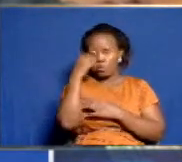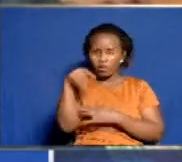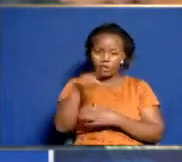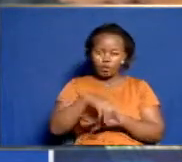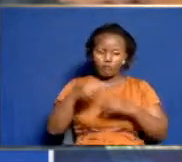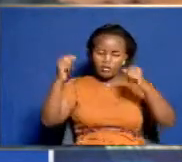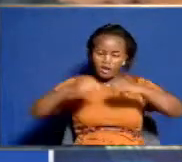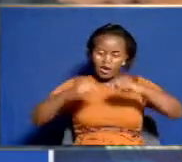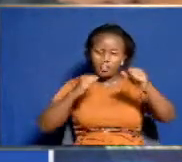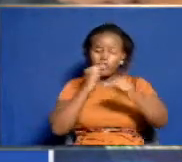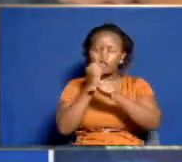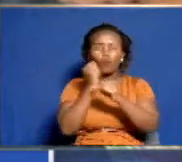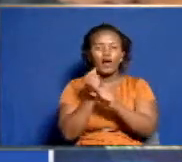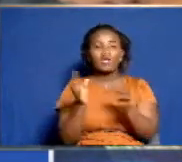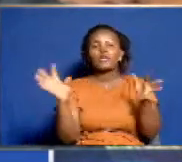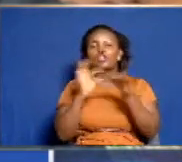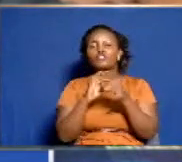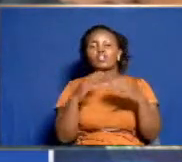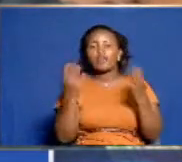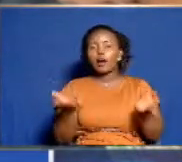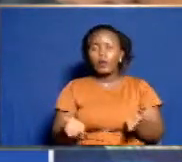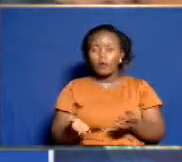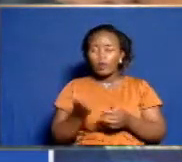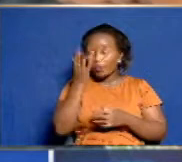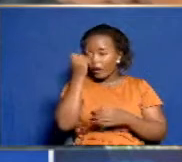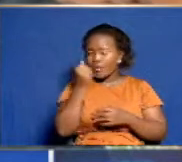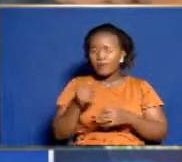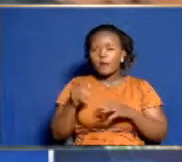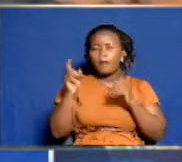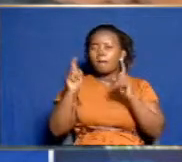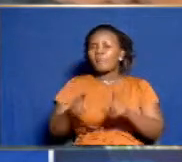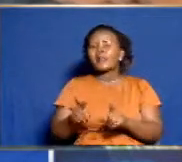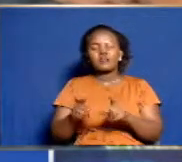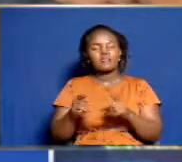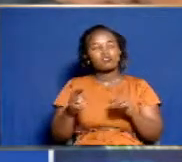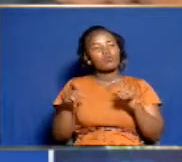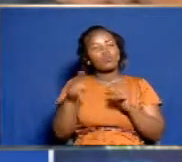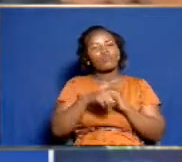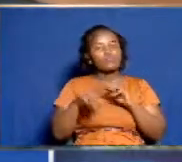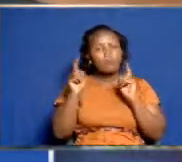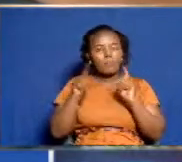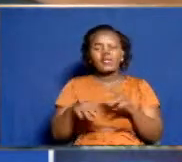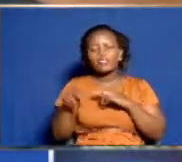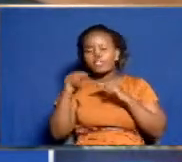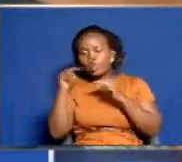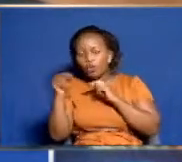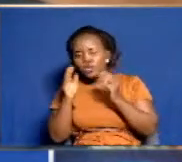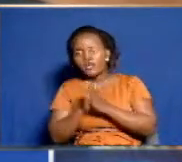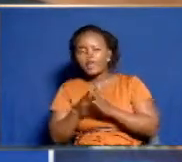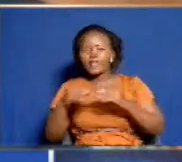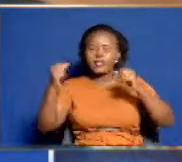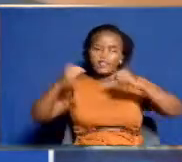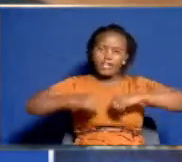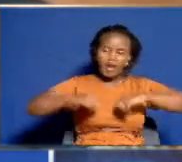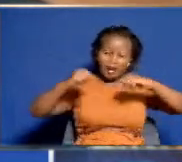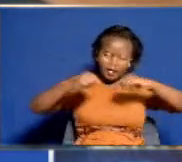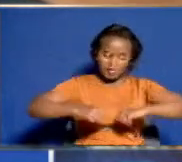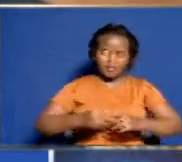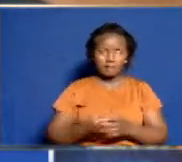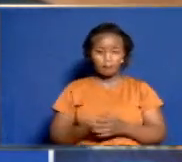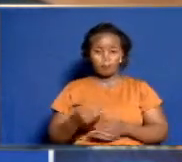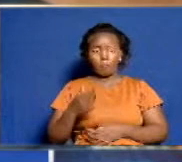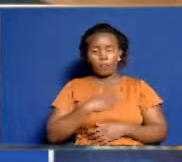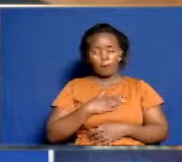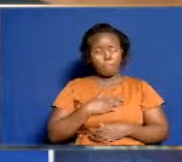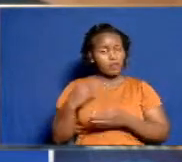able to work. Because it is not automatic. We have to negotiate, we have to agree. It is my dream that